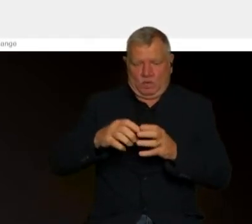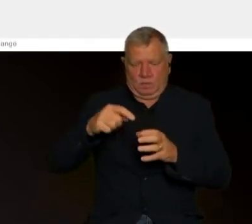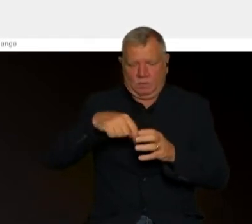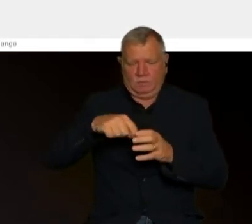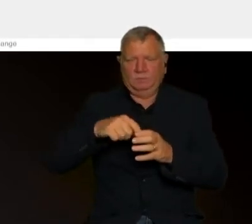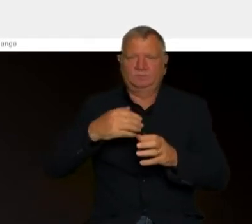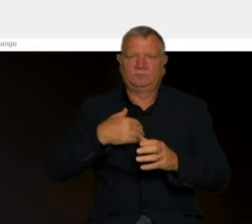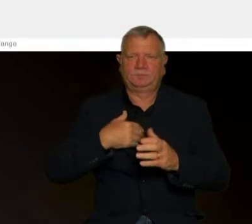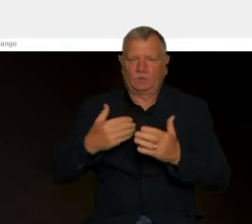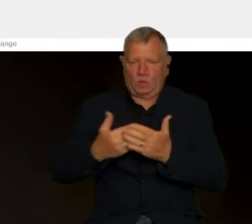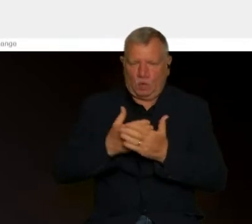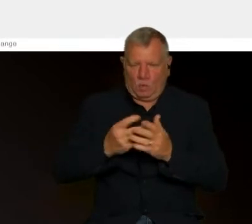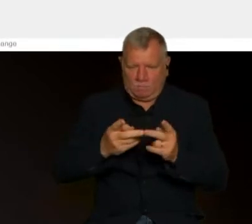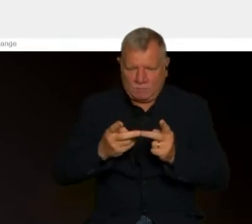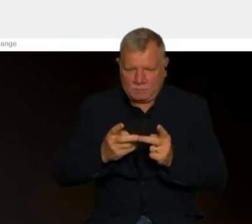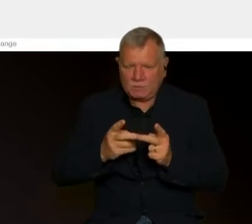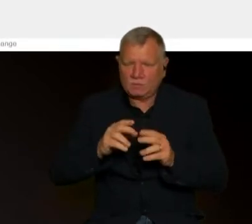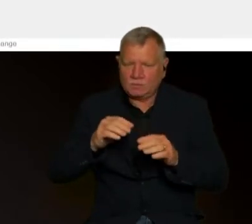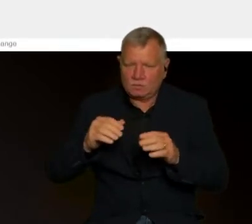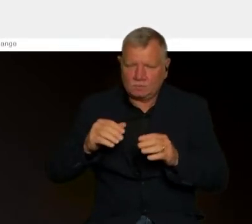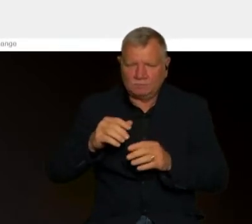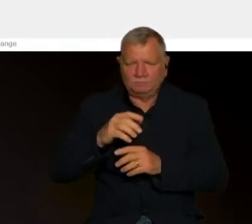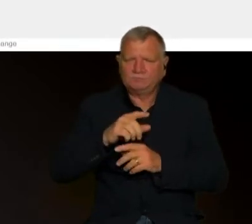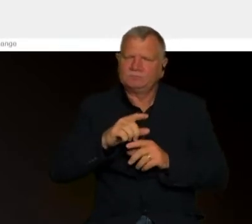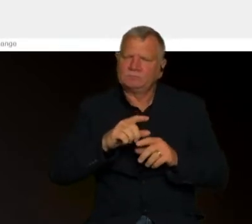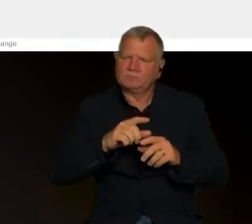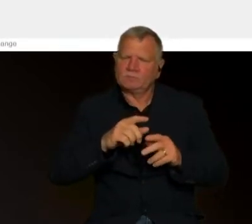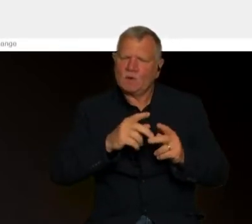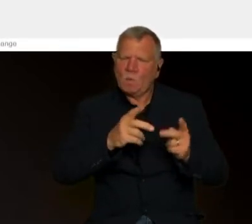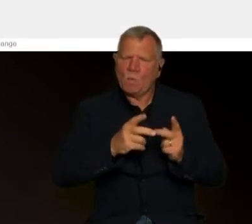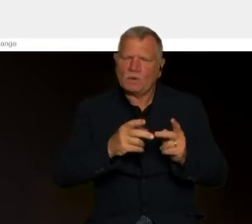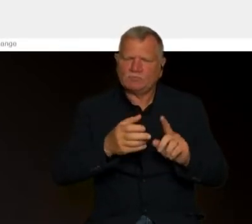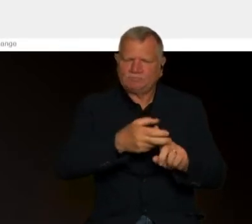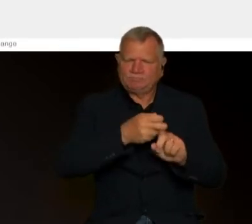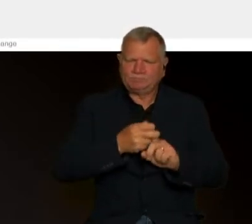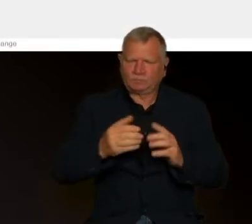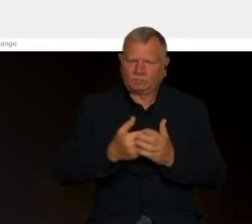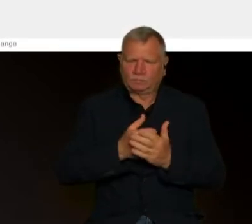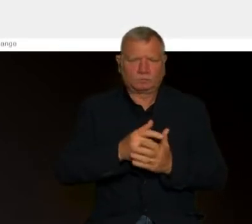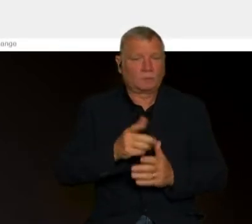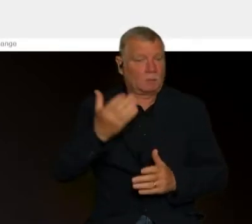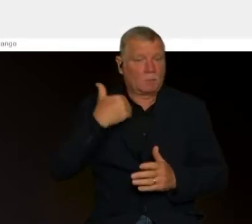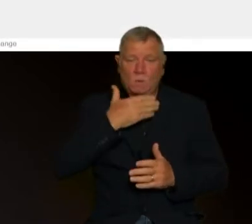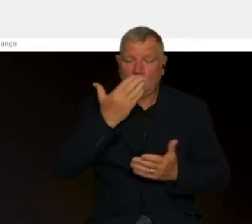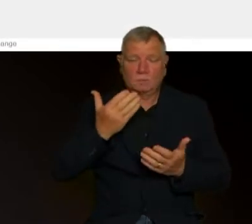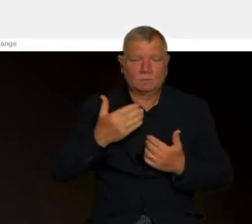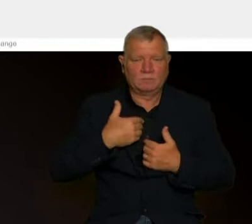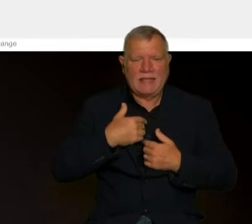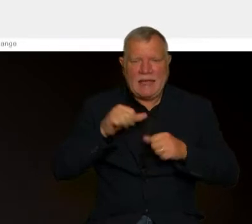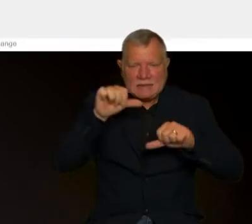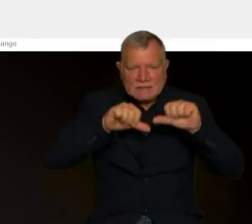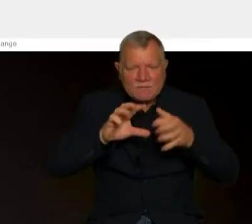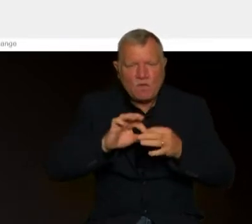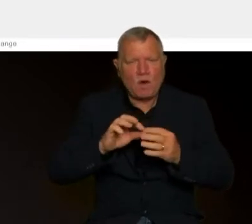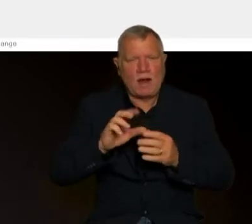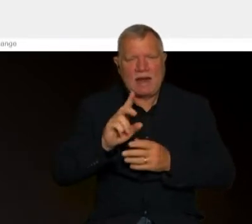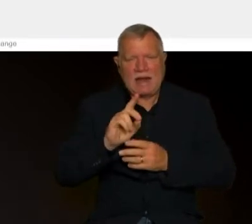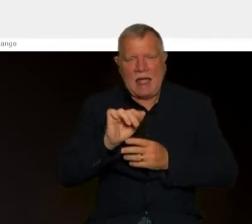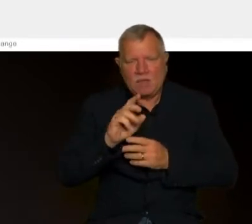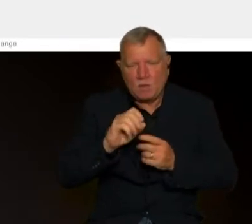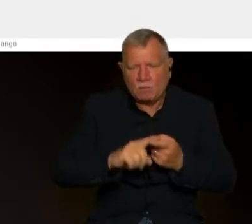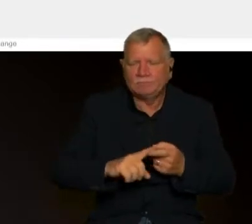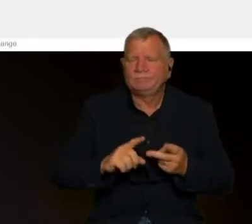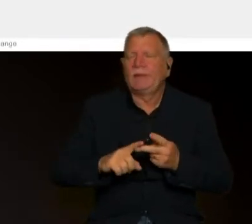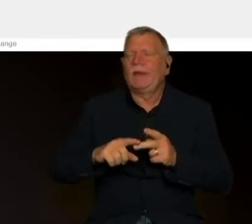have addressed in the reform. So we added some new positions, and these are different positions that the government had never had before: